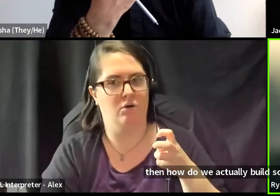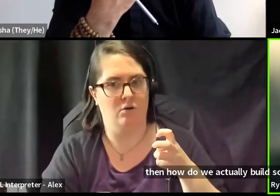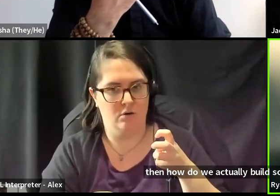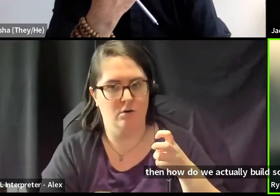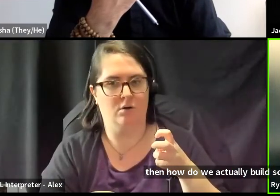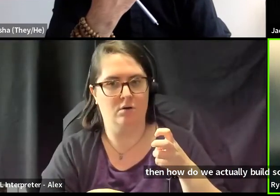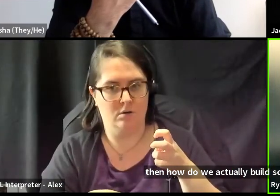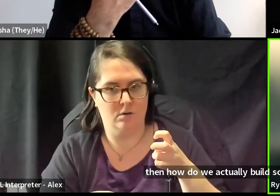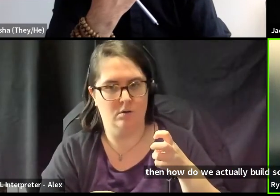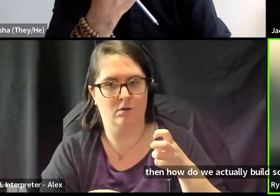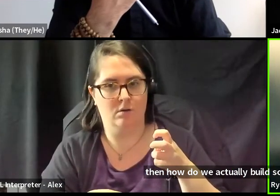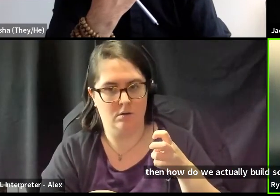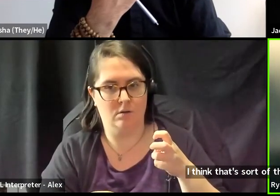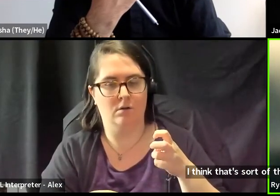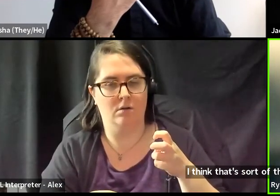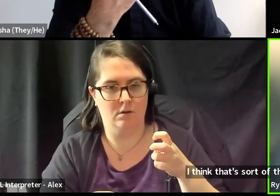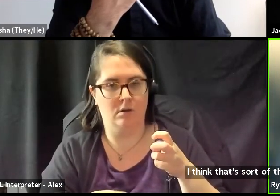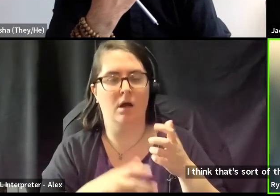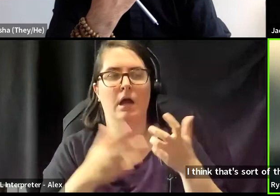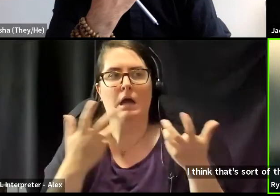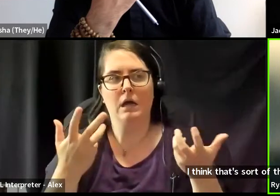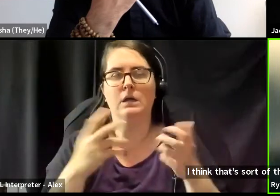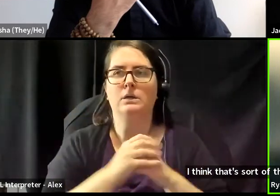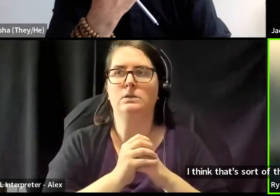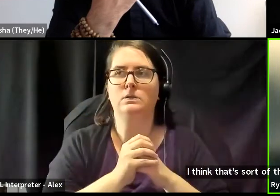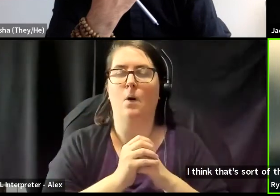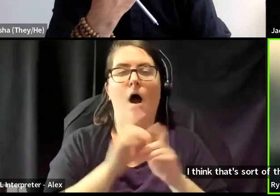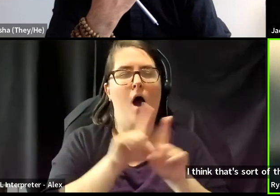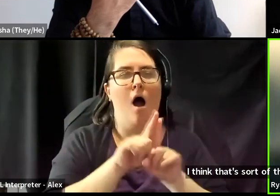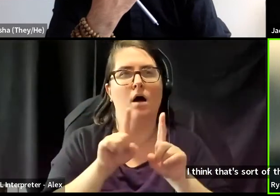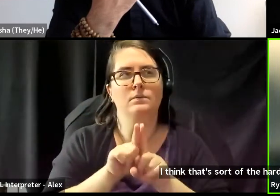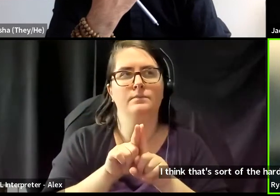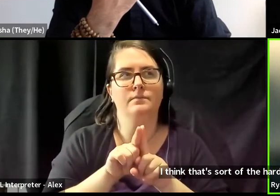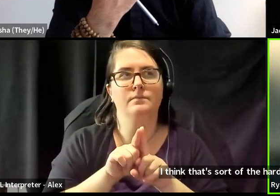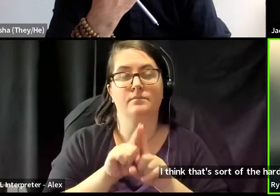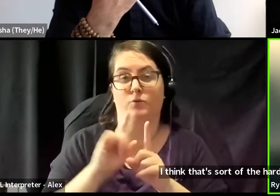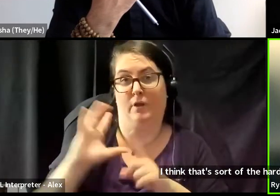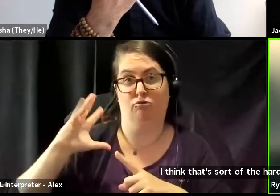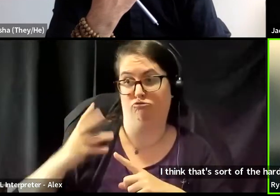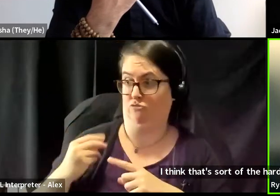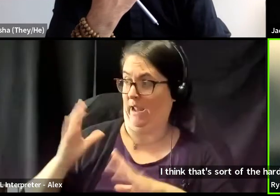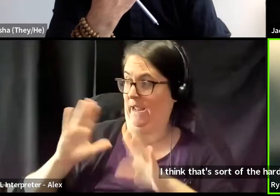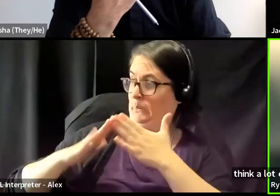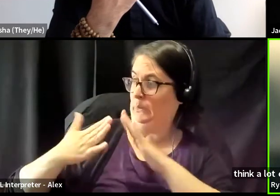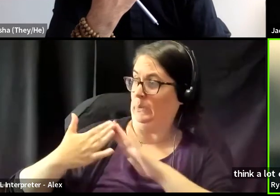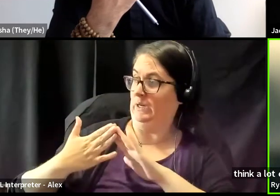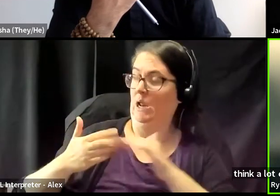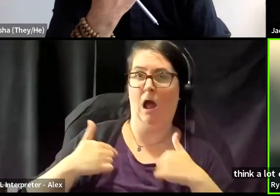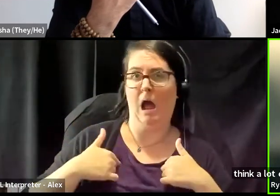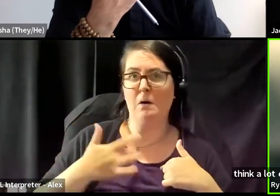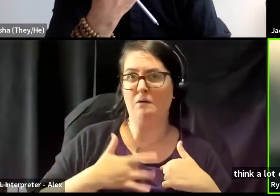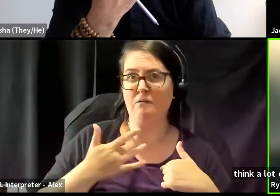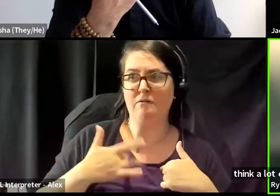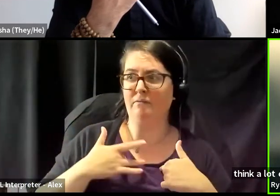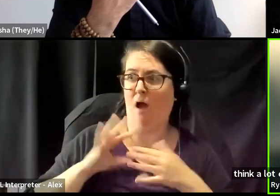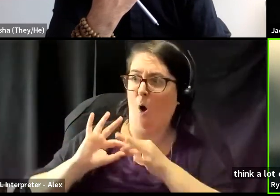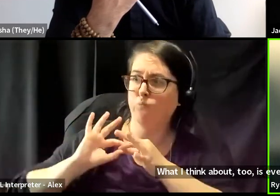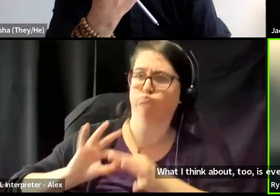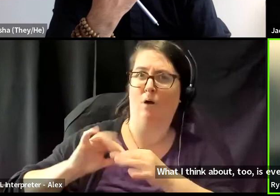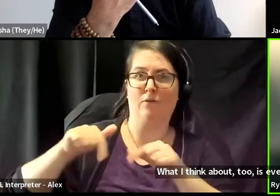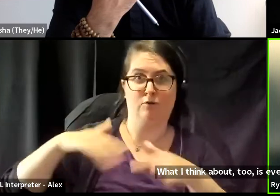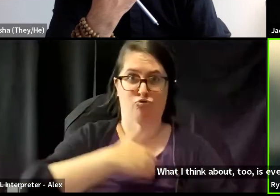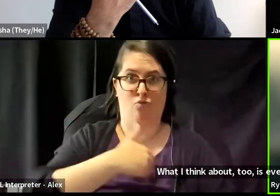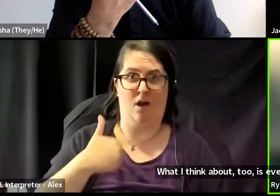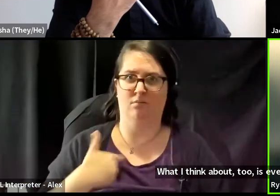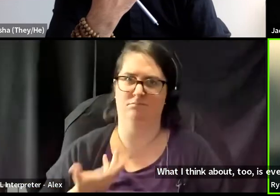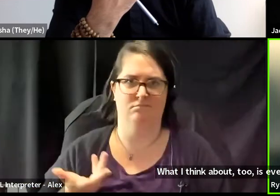Is for, I think a lot of us, what I think about too is even in the drag community, I don't feel a sense of community in the city,